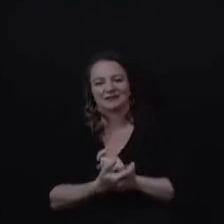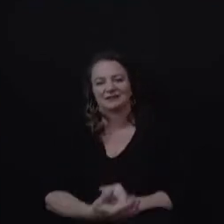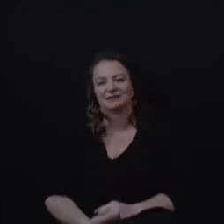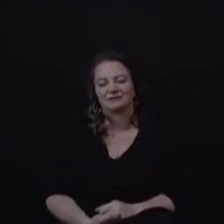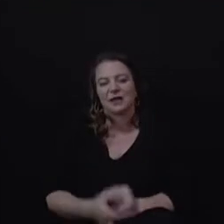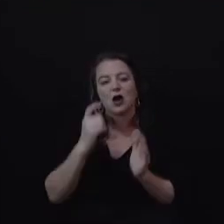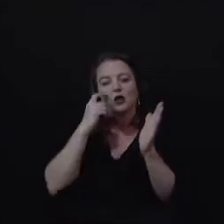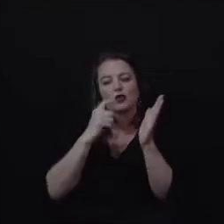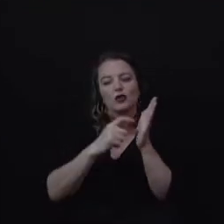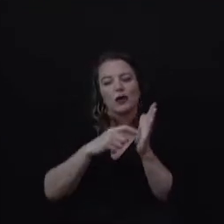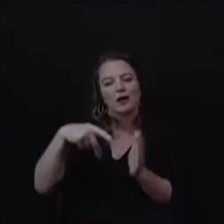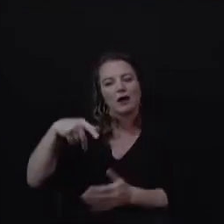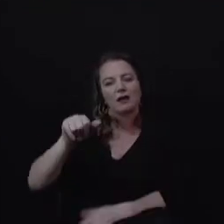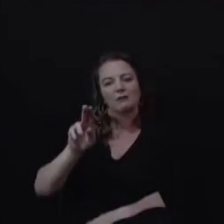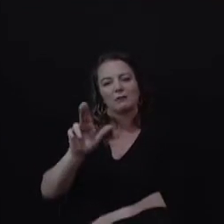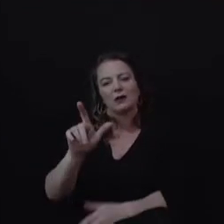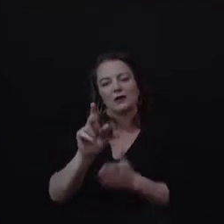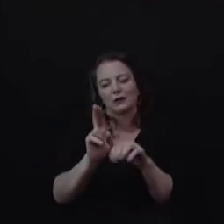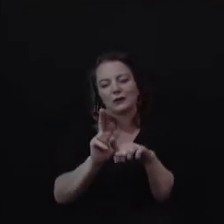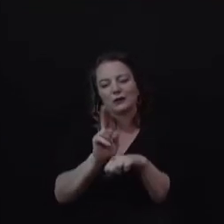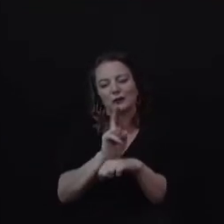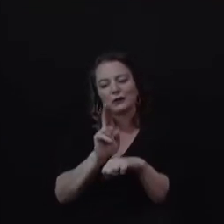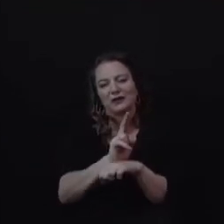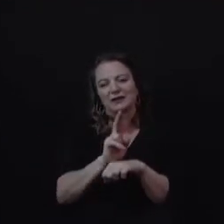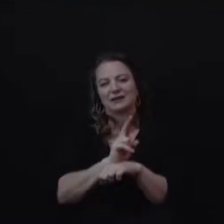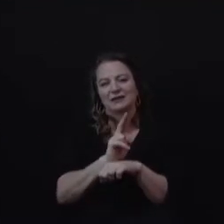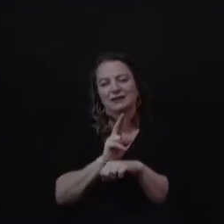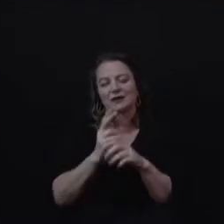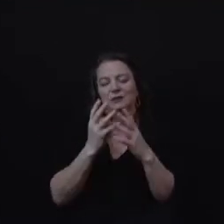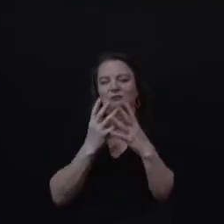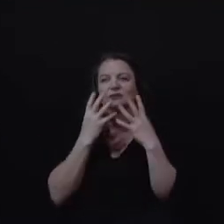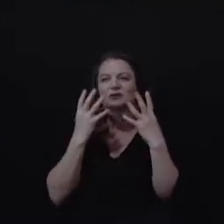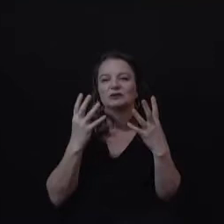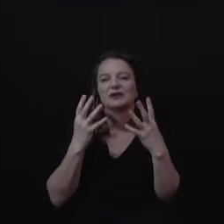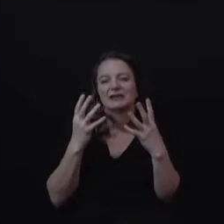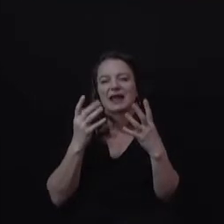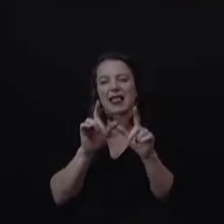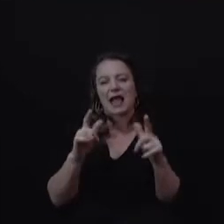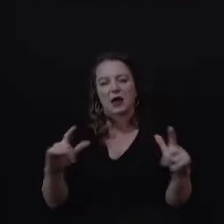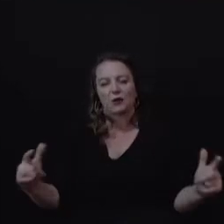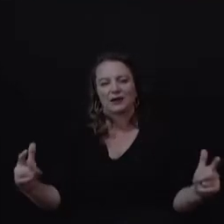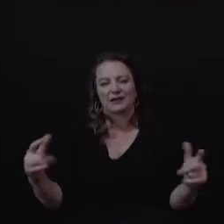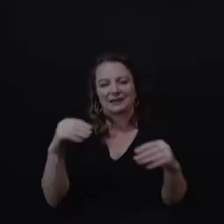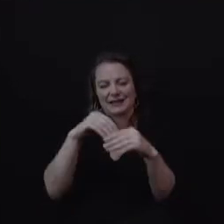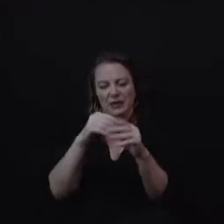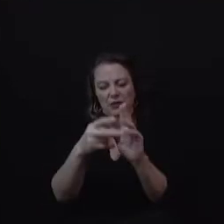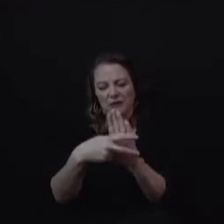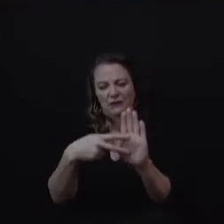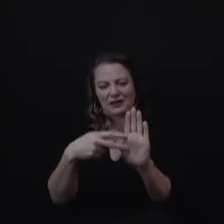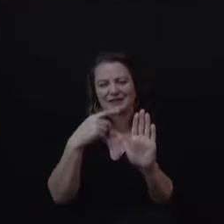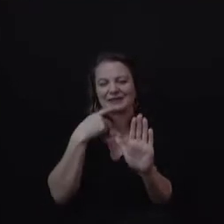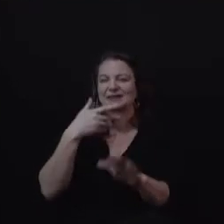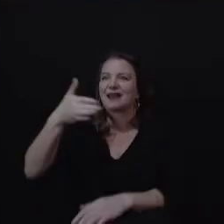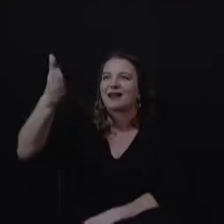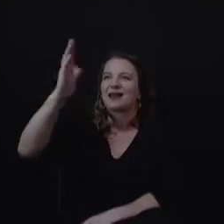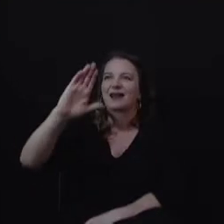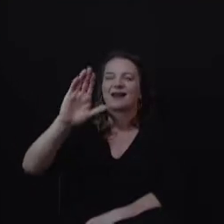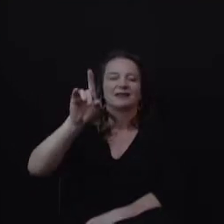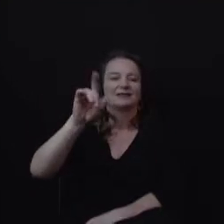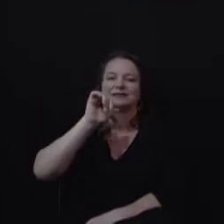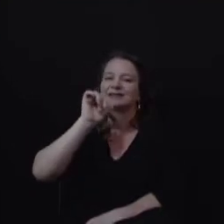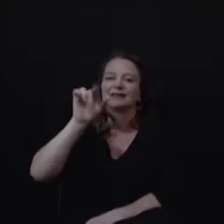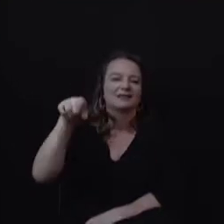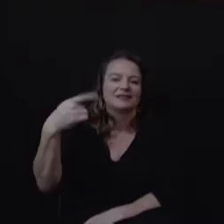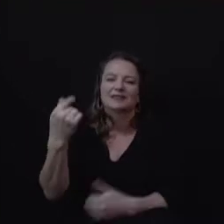Notice how Paul uses the rich language here in this verse. He says God doesn't just have